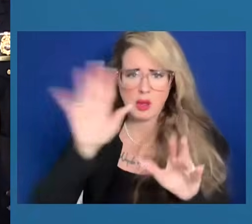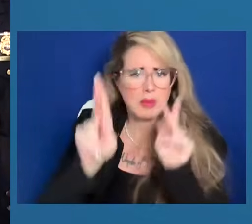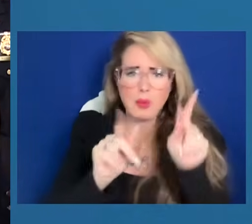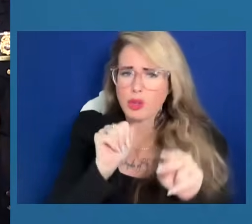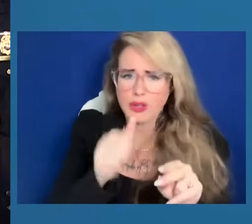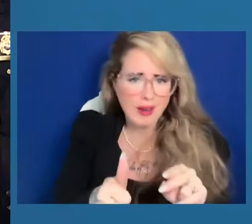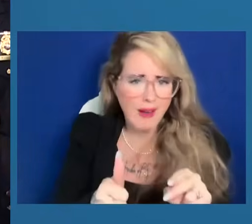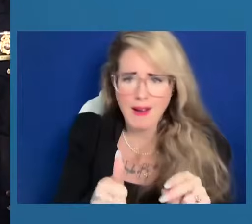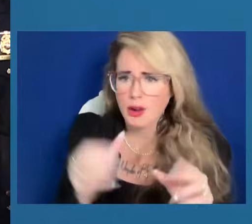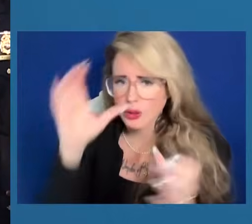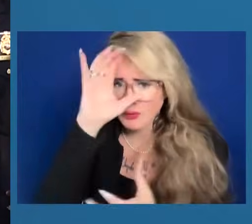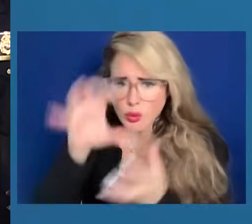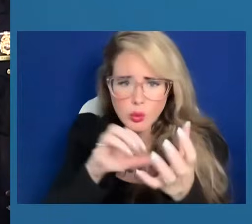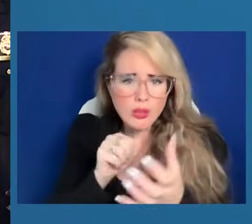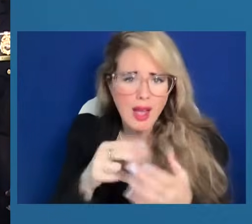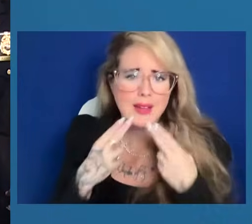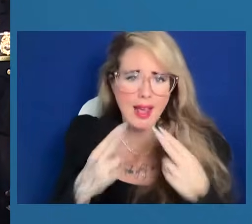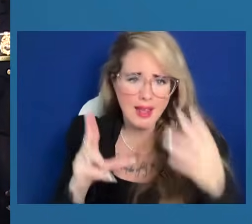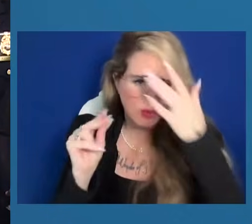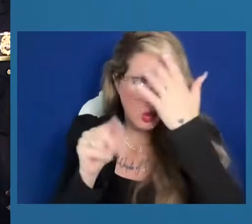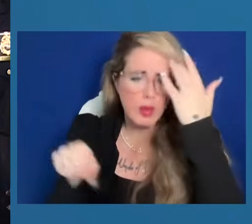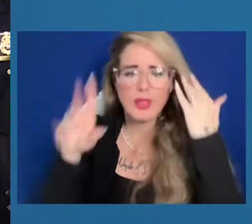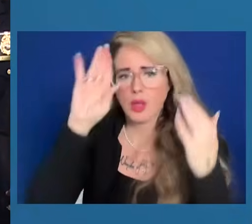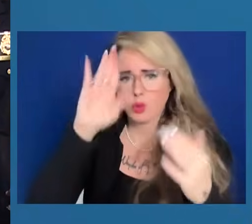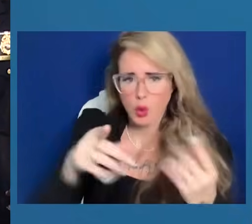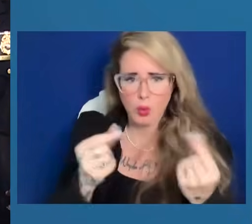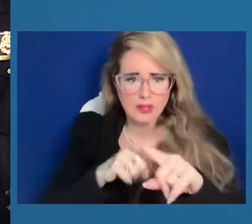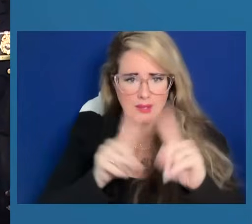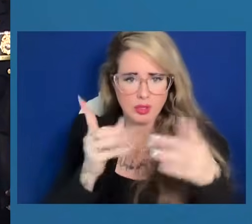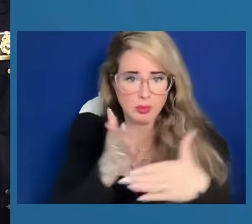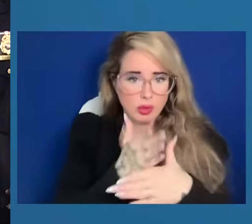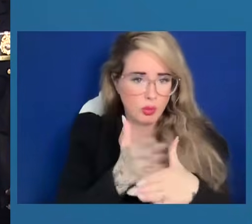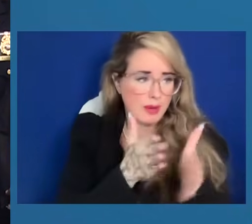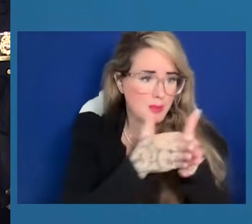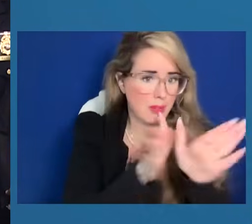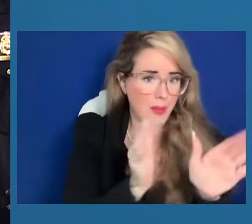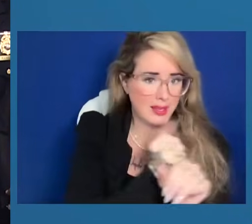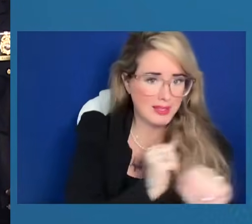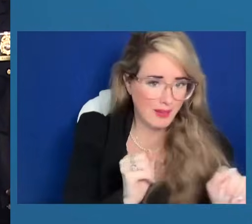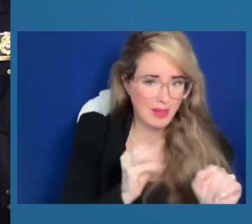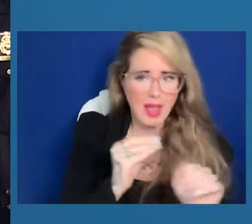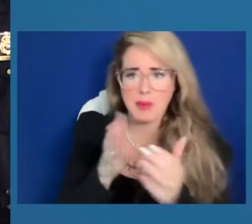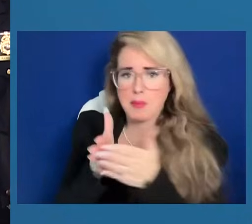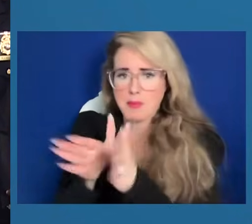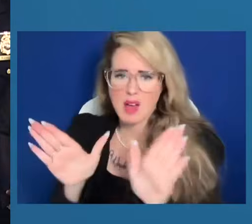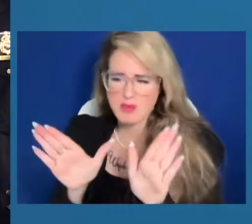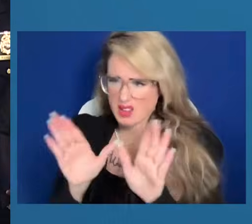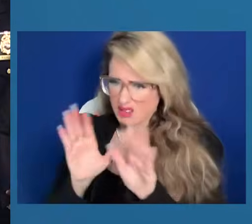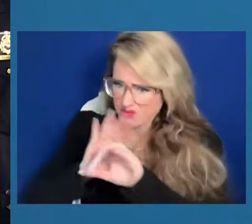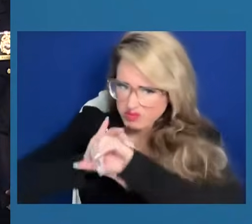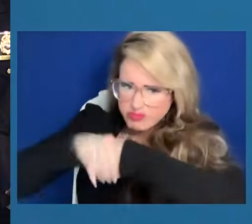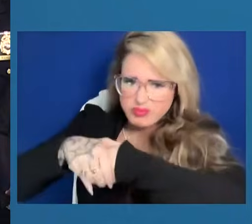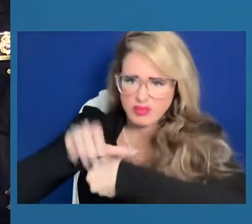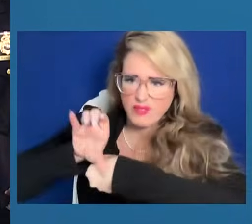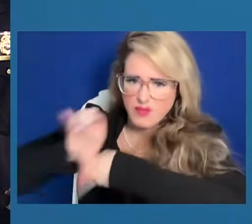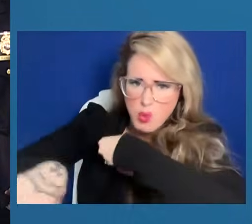They know the difference between public safety and public displays of force. Public displays of brute